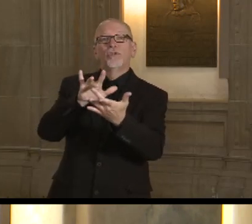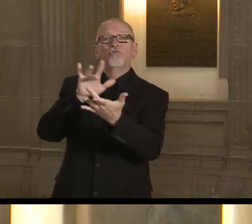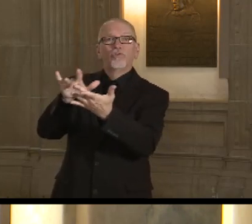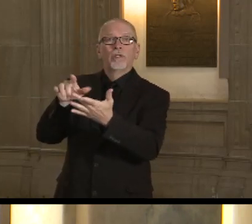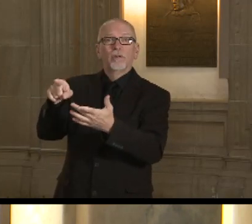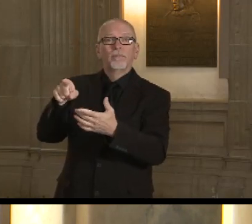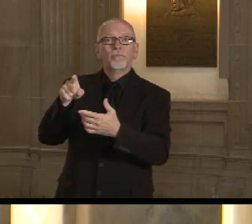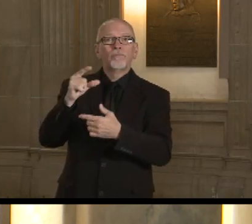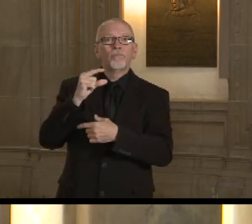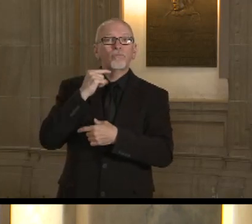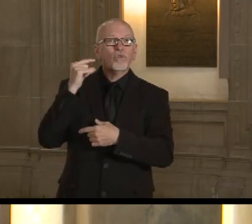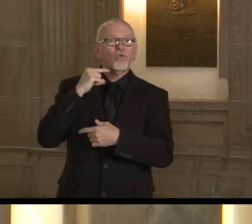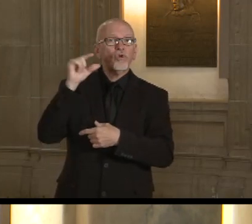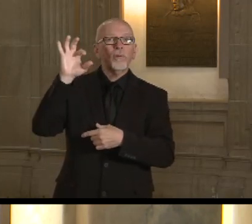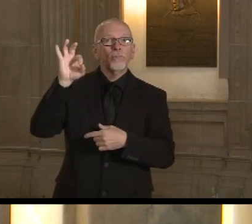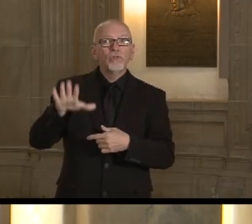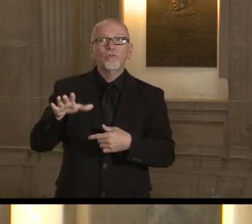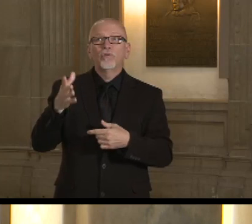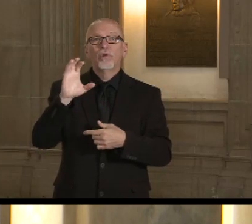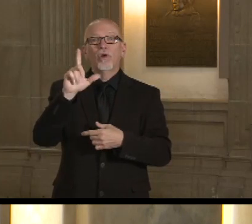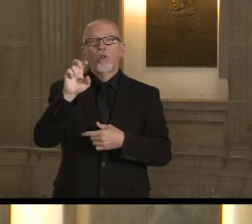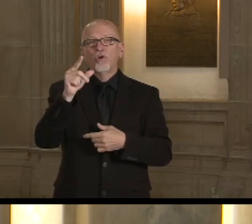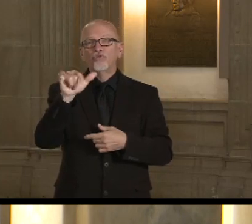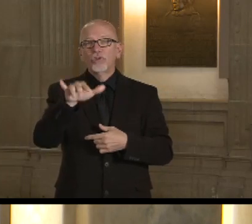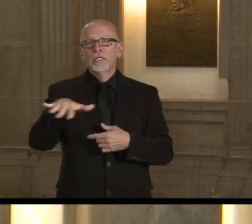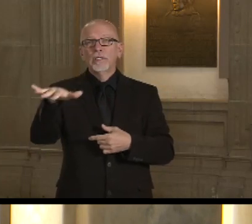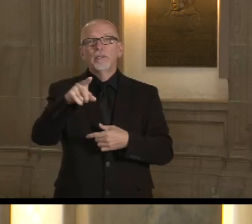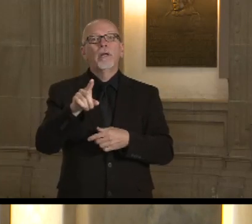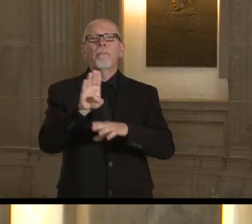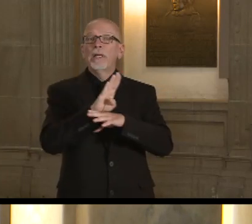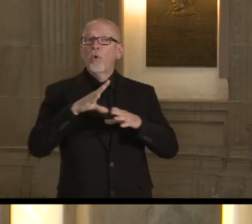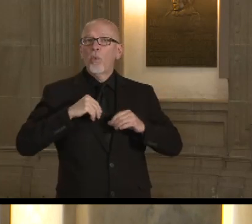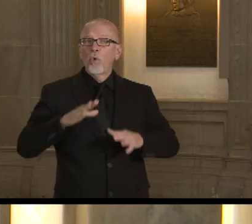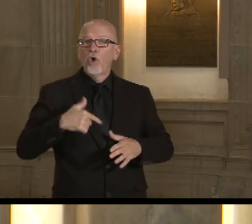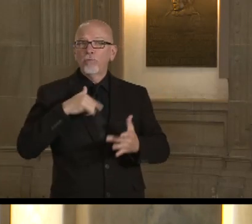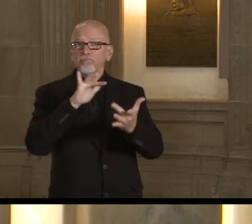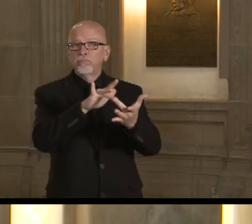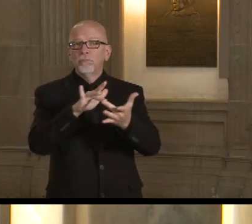to clergy, also reaching out to business owners.